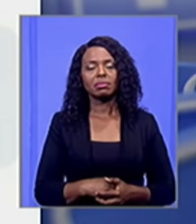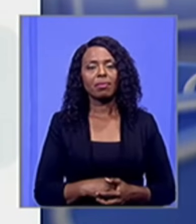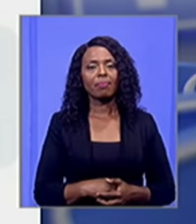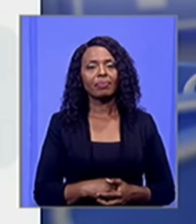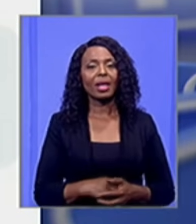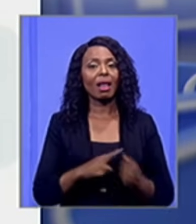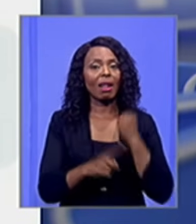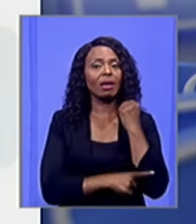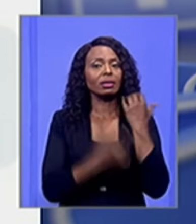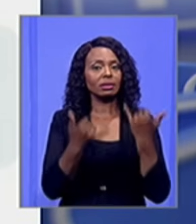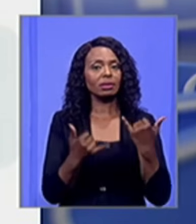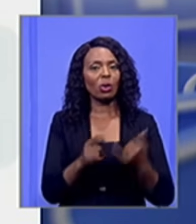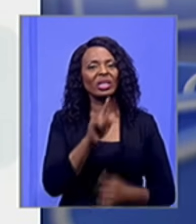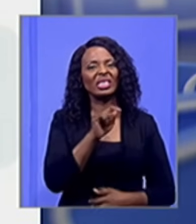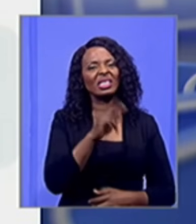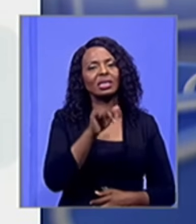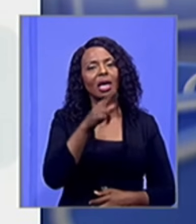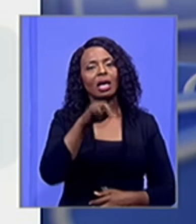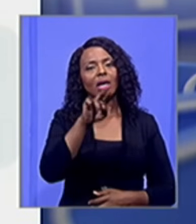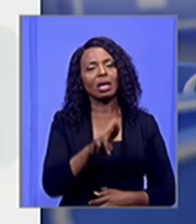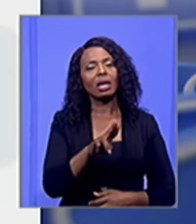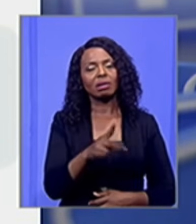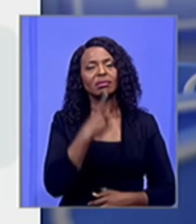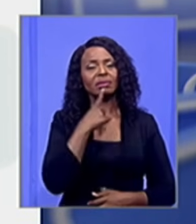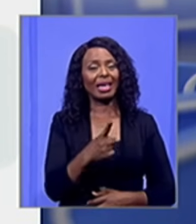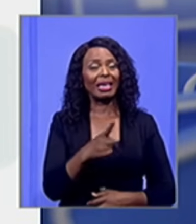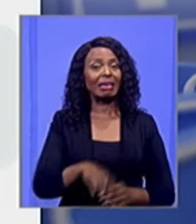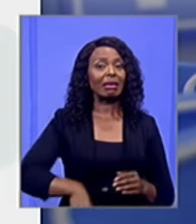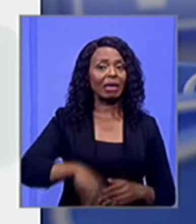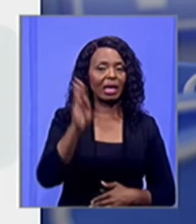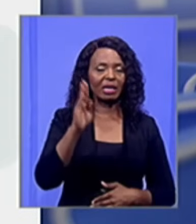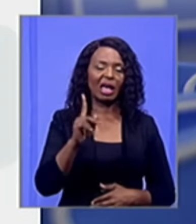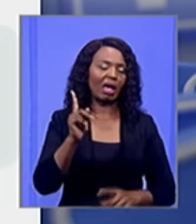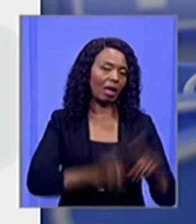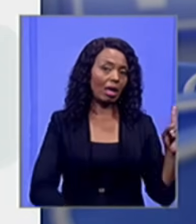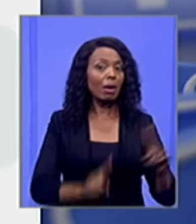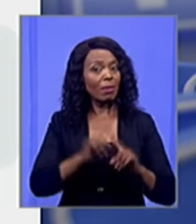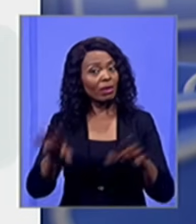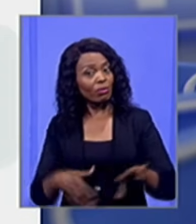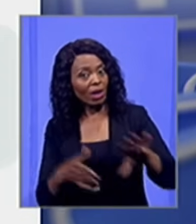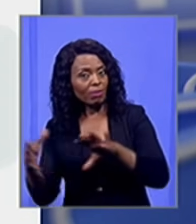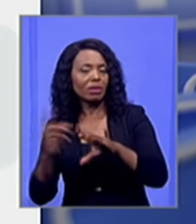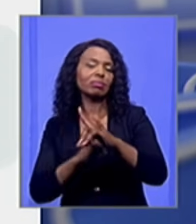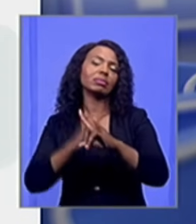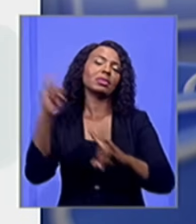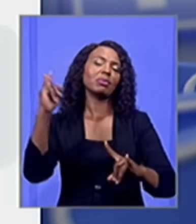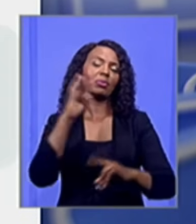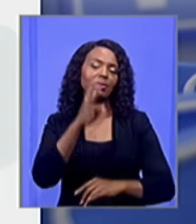Molaetsa o qetela ke wa Thiza Lion anti yena o re cricketeng re tlo jewa empa ho rugby teng re tlo etsa